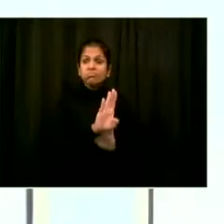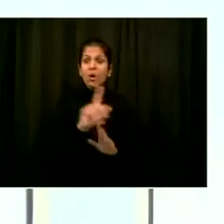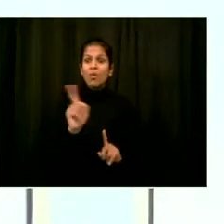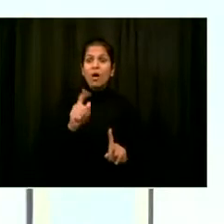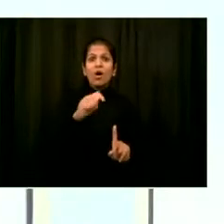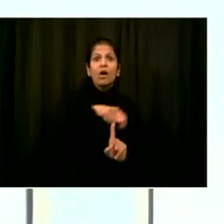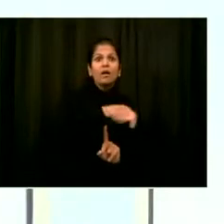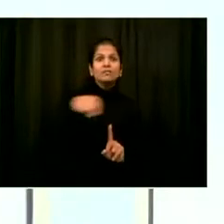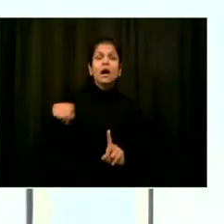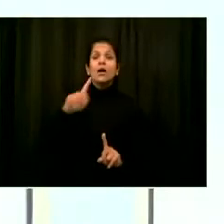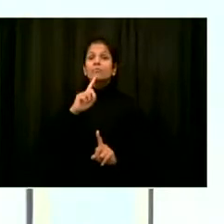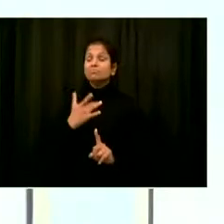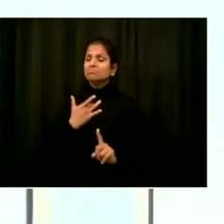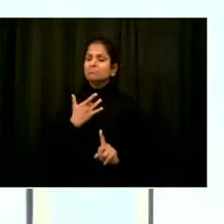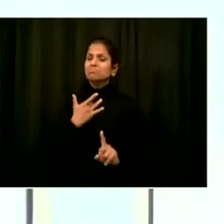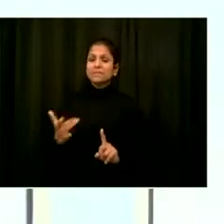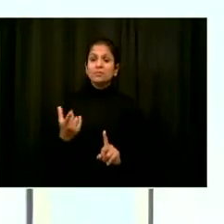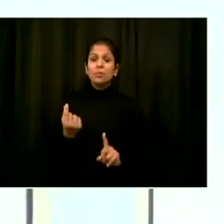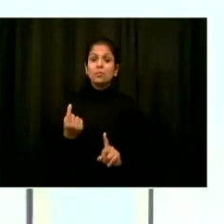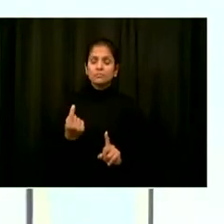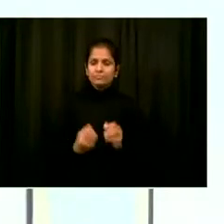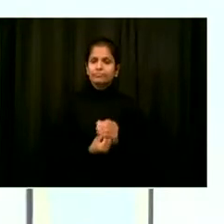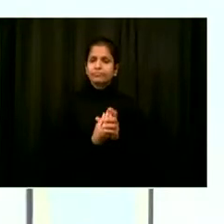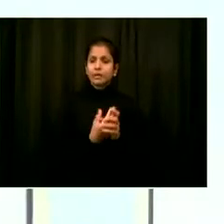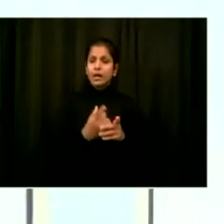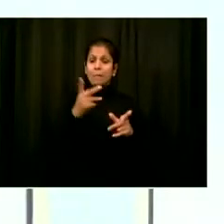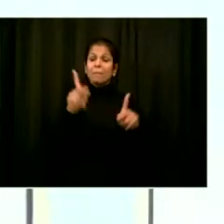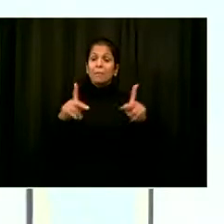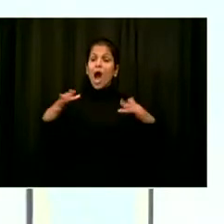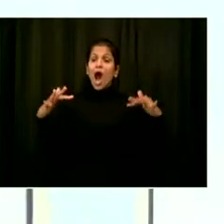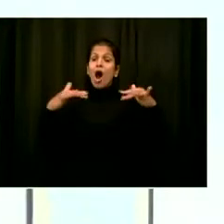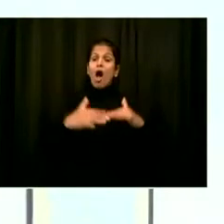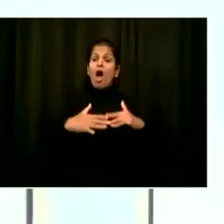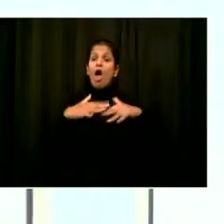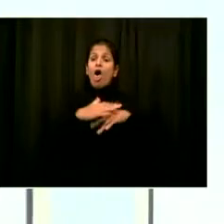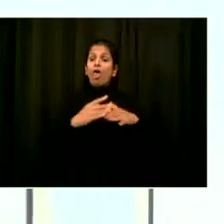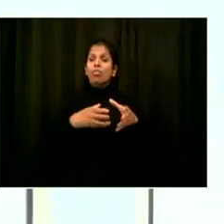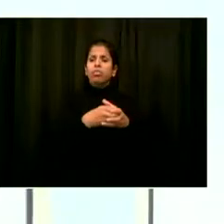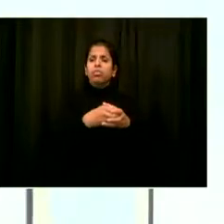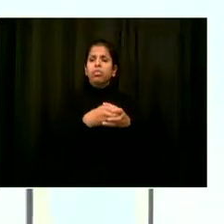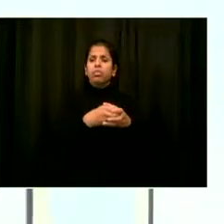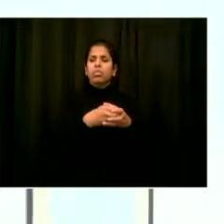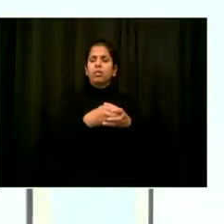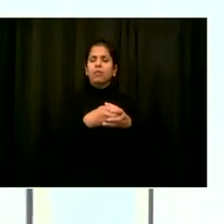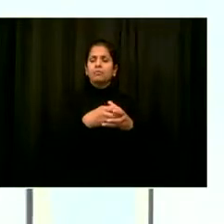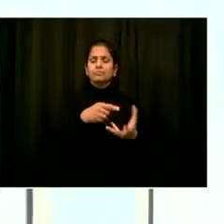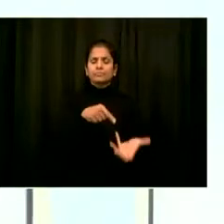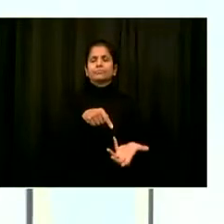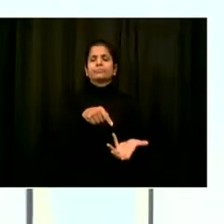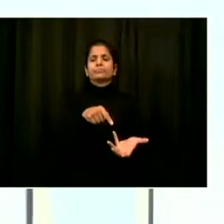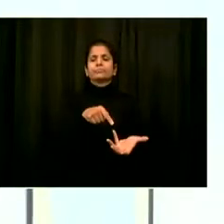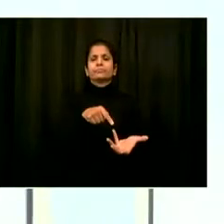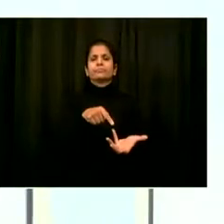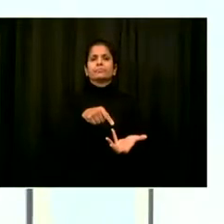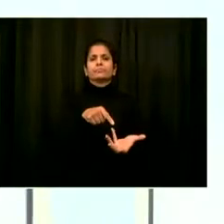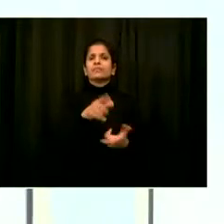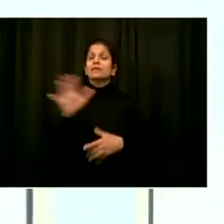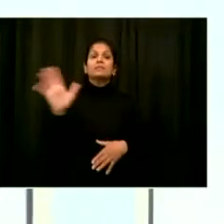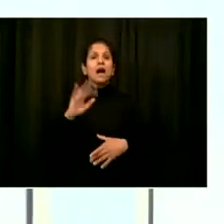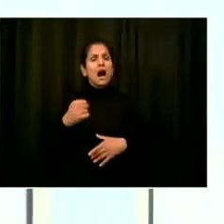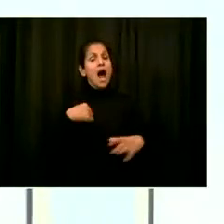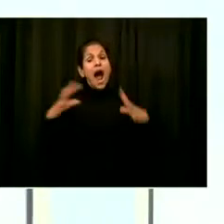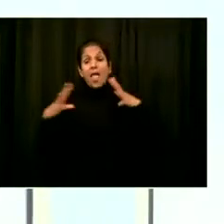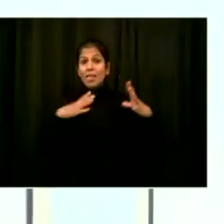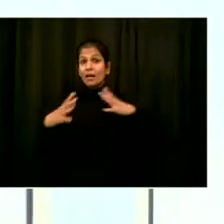Gatherings um and that is something that is of the utmost importance as we head into the holidays um knowing that